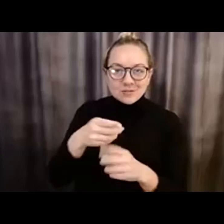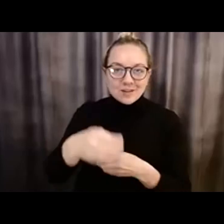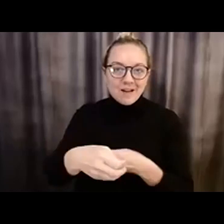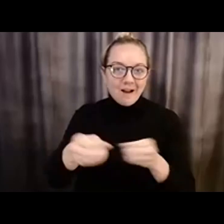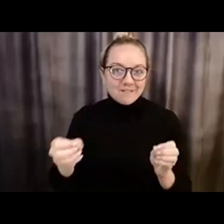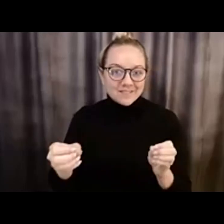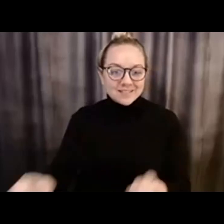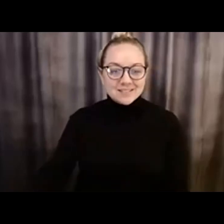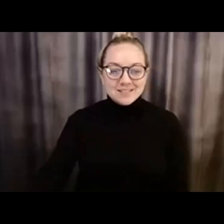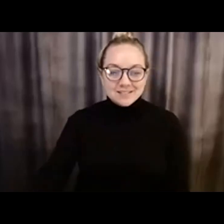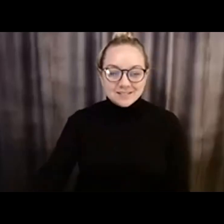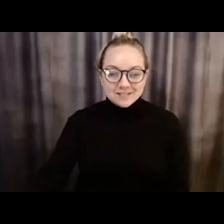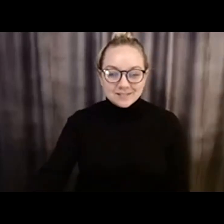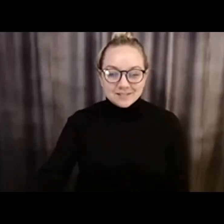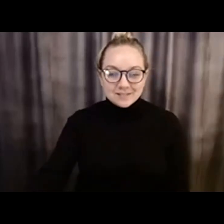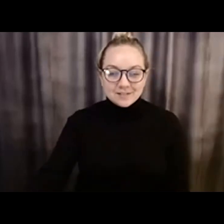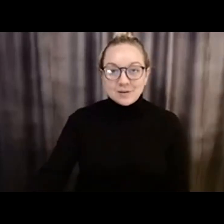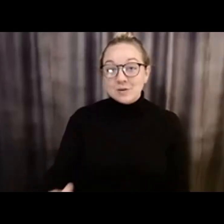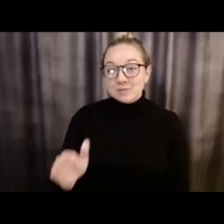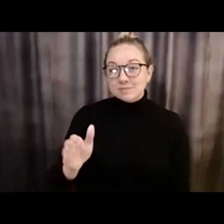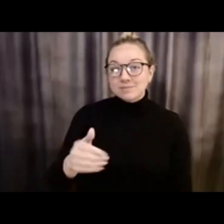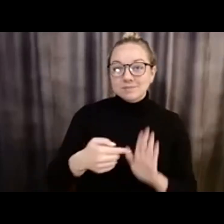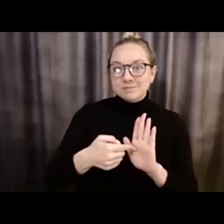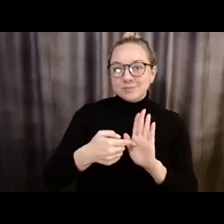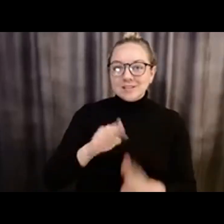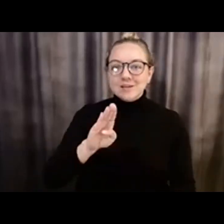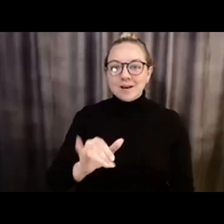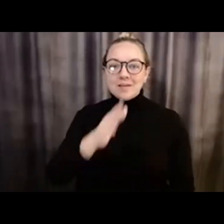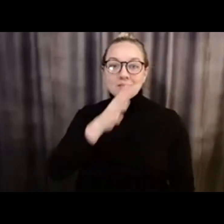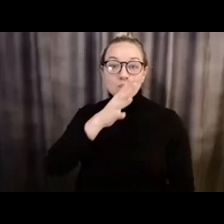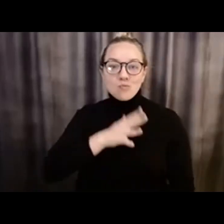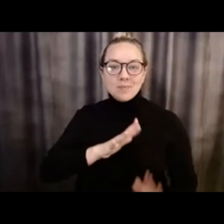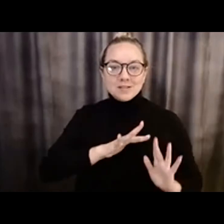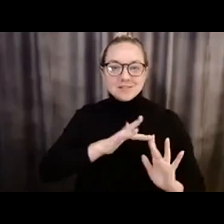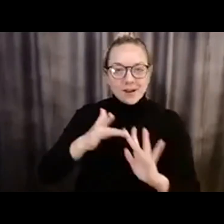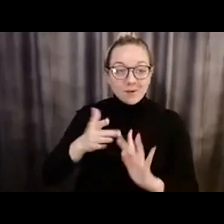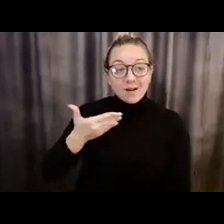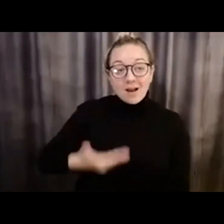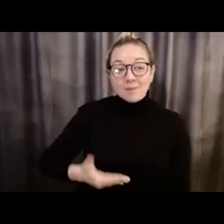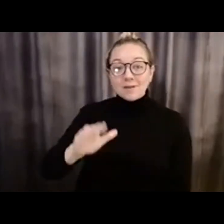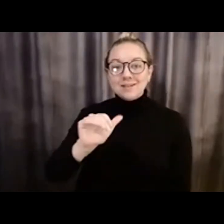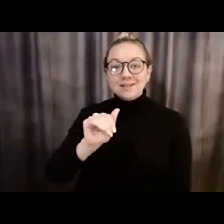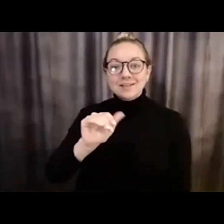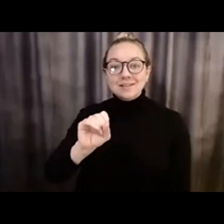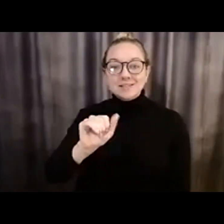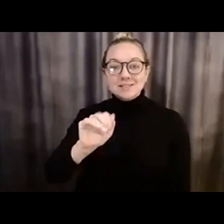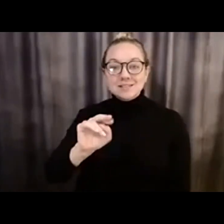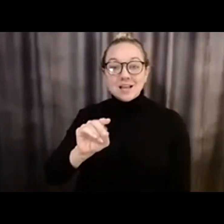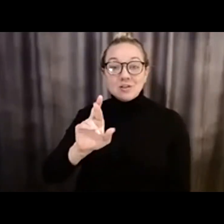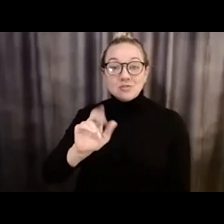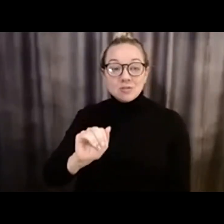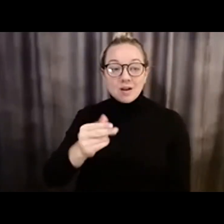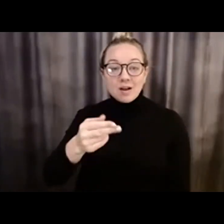by the Women's Network. I am Cassandra Herbert, a proud member of the class of